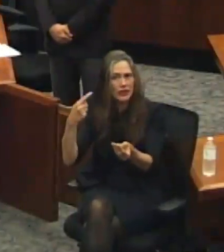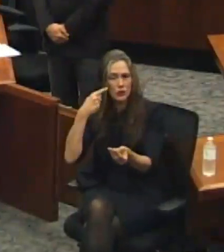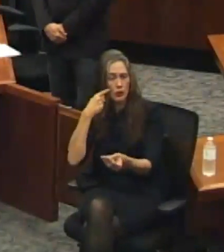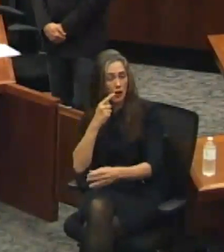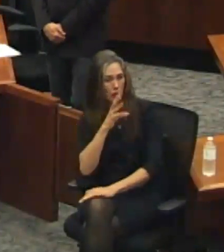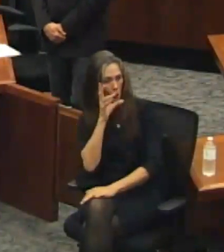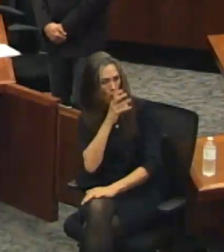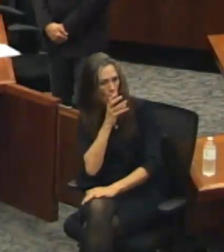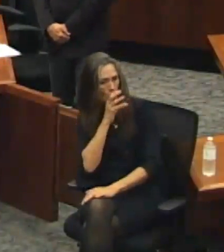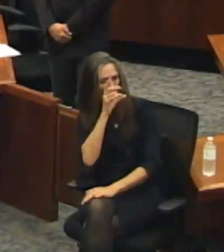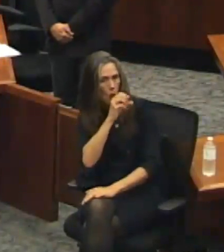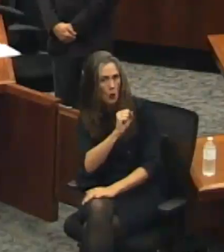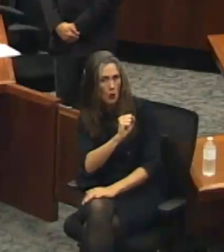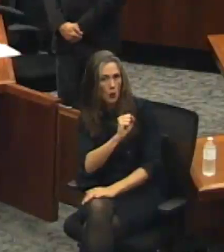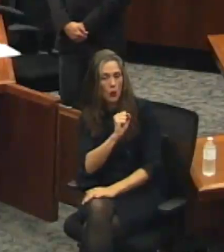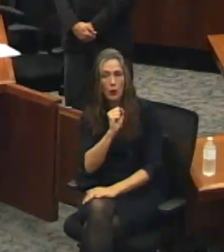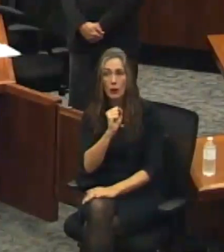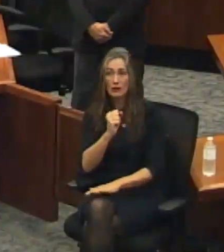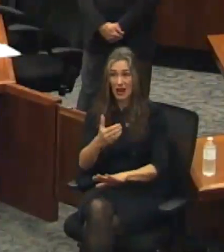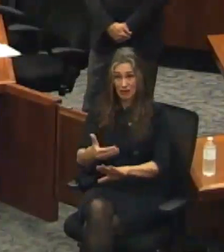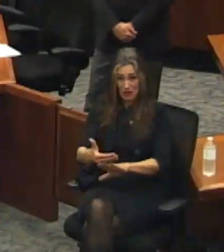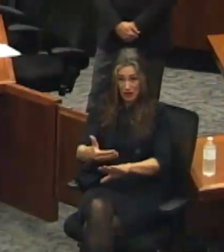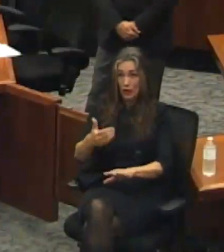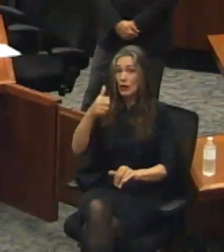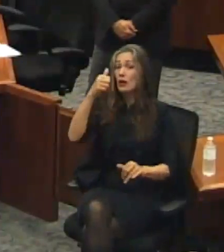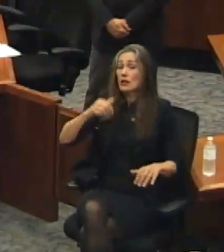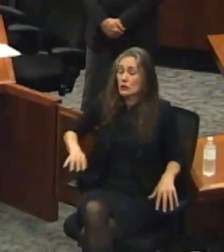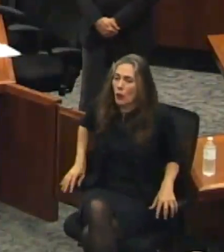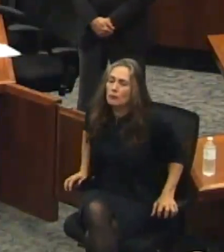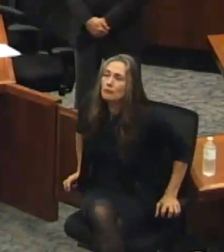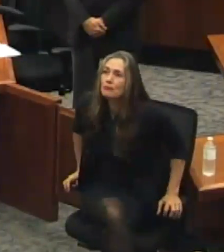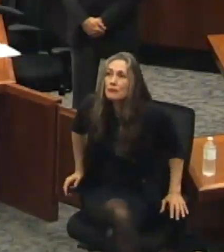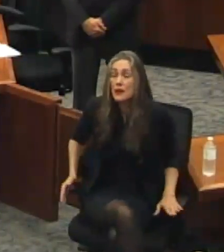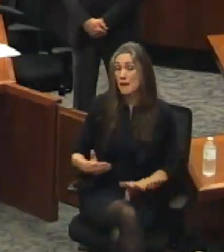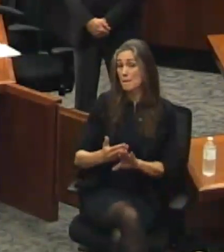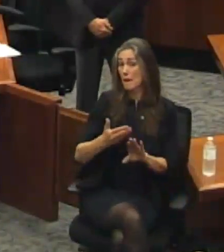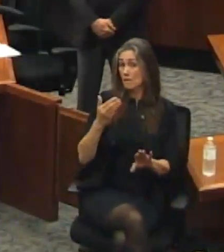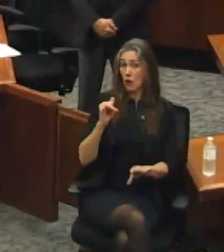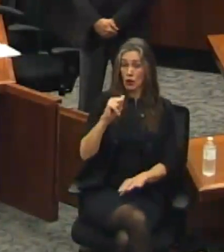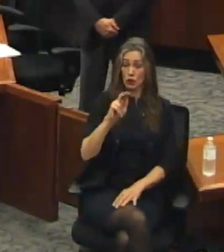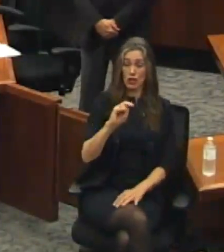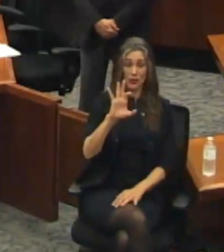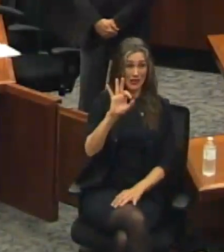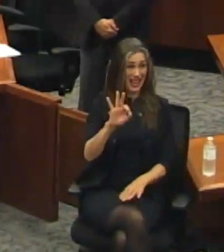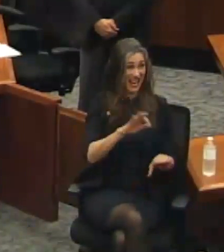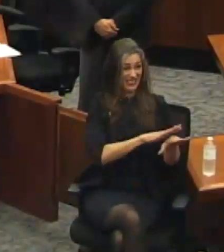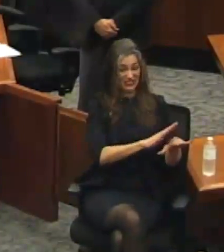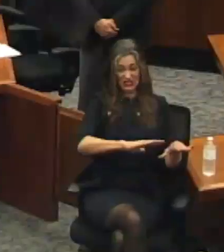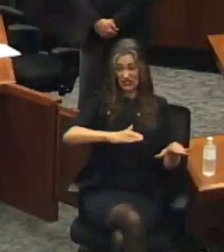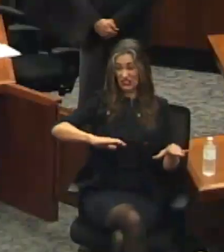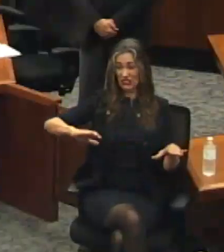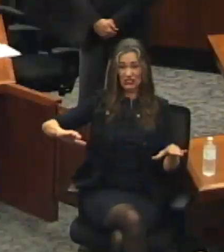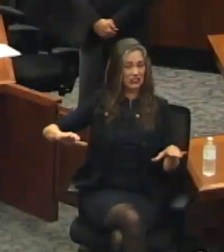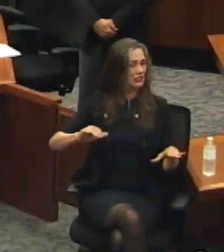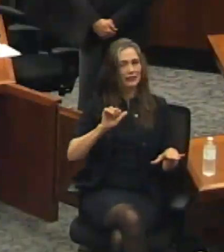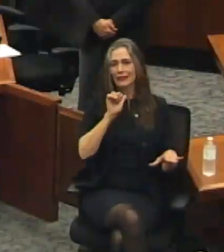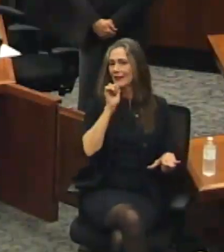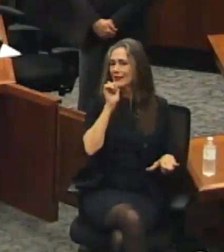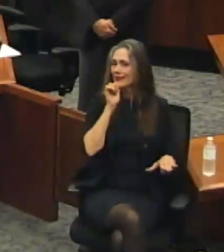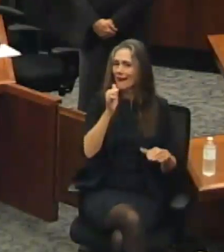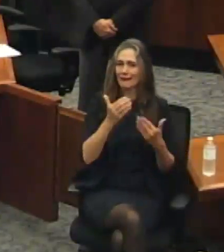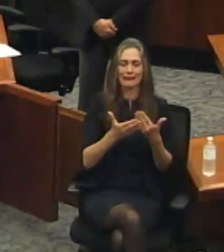my vision here is that when you get into the one-on-one, then our folks will be able